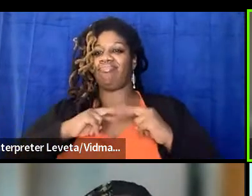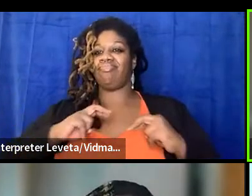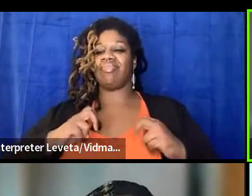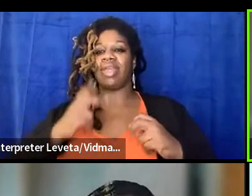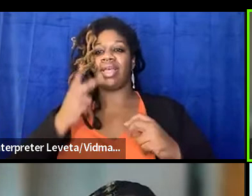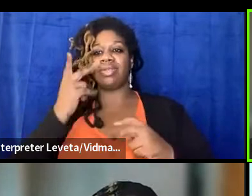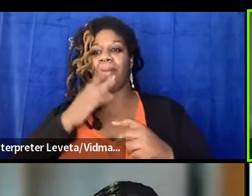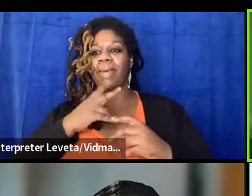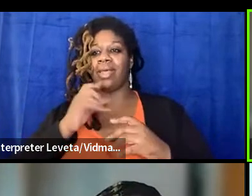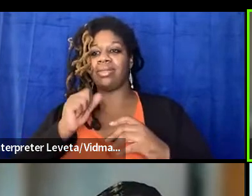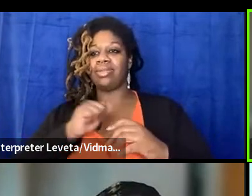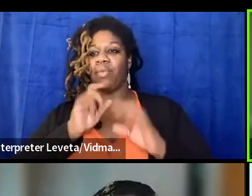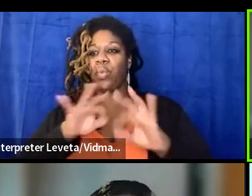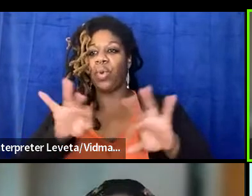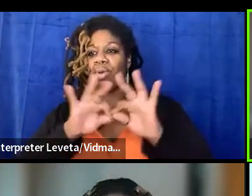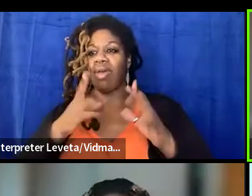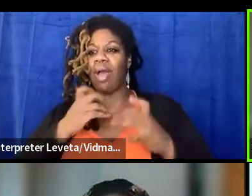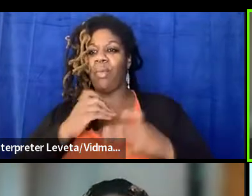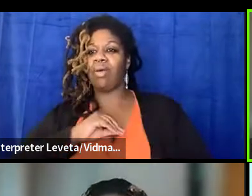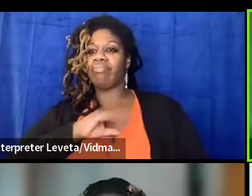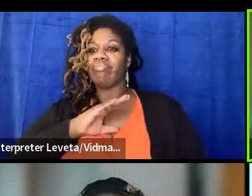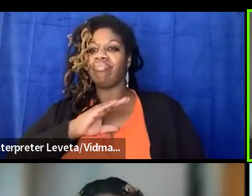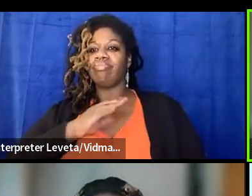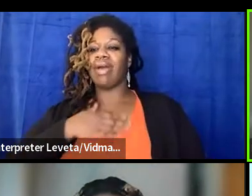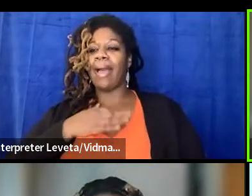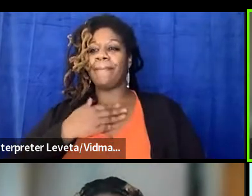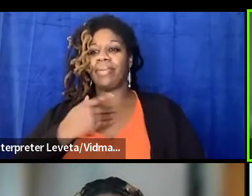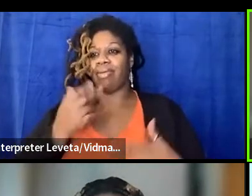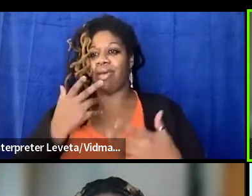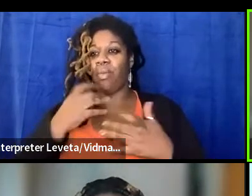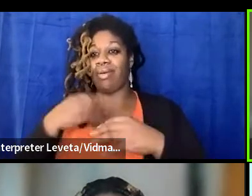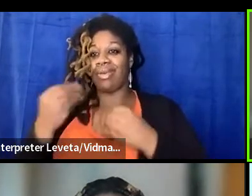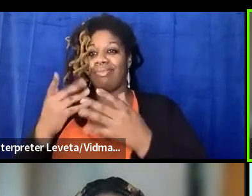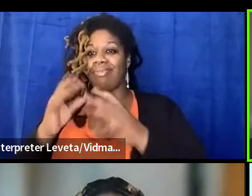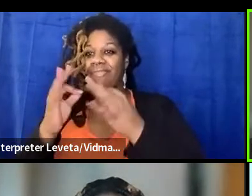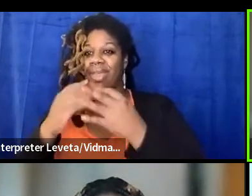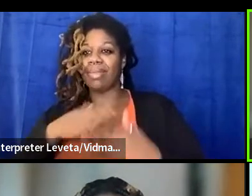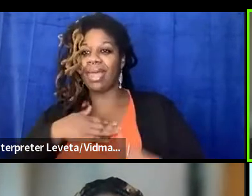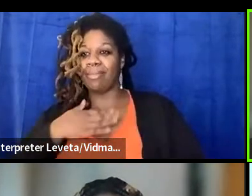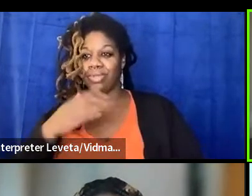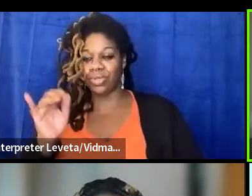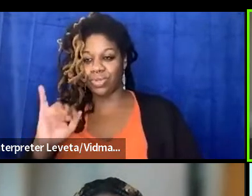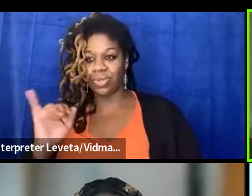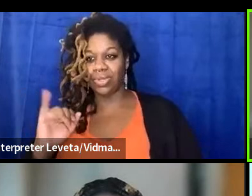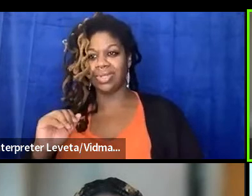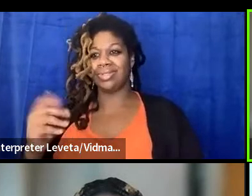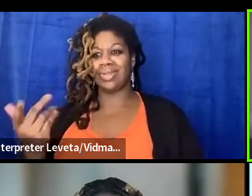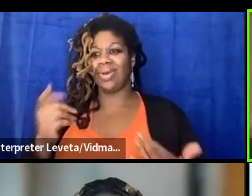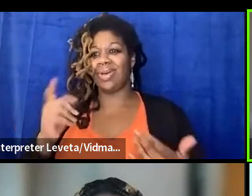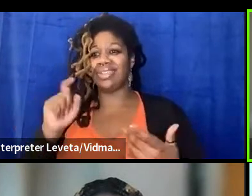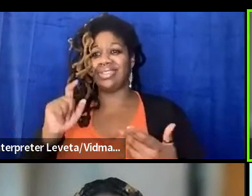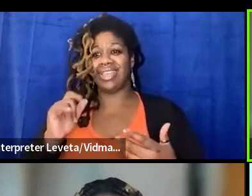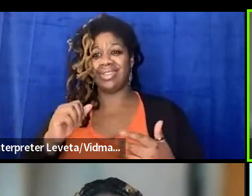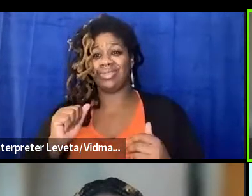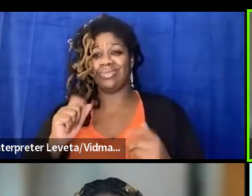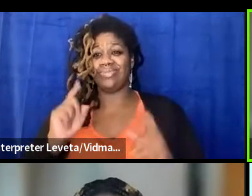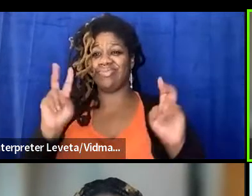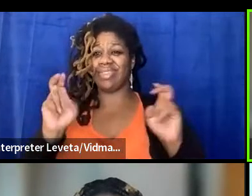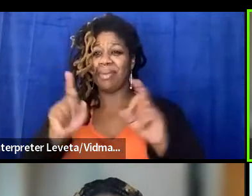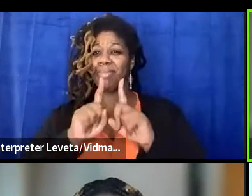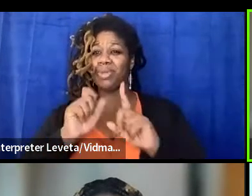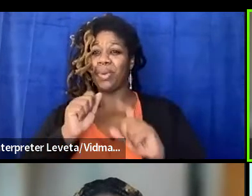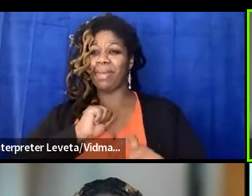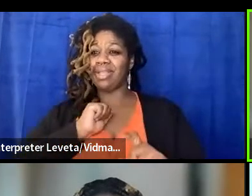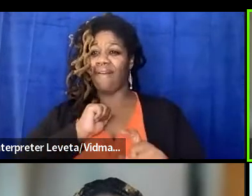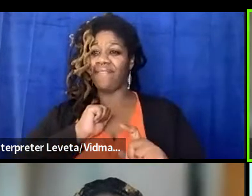to make myself happy. I wanted to make my family happy. So I just kind of had to mentor myself, which in the